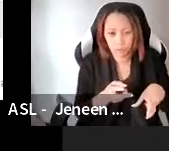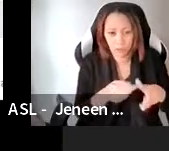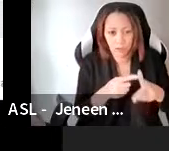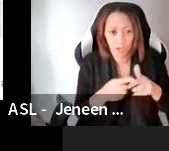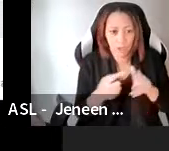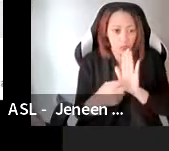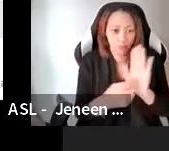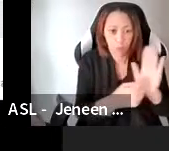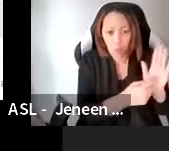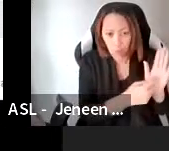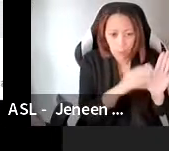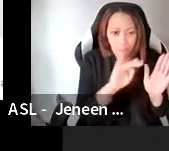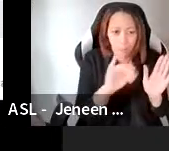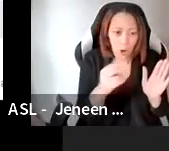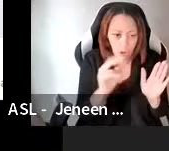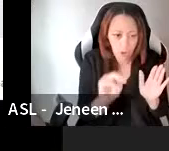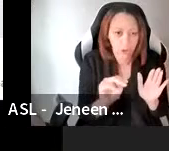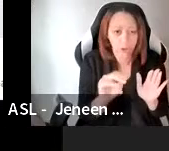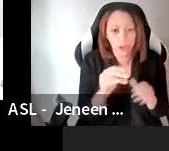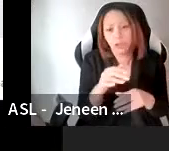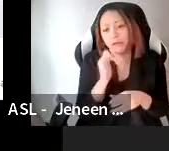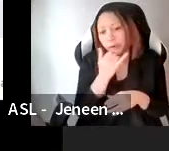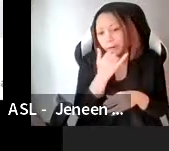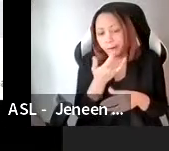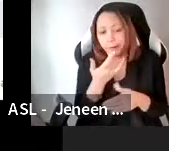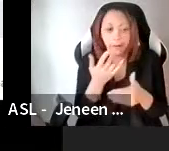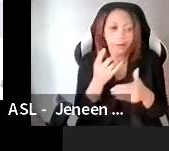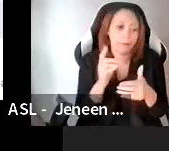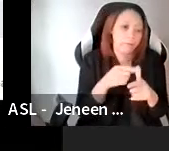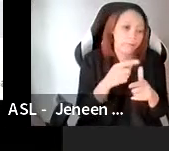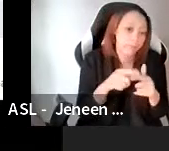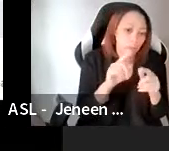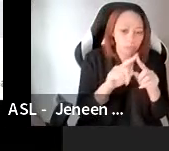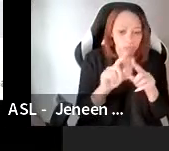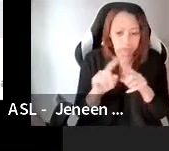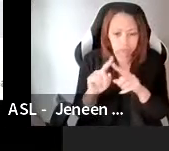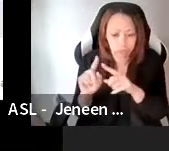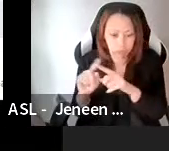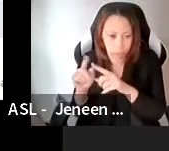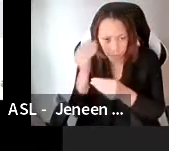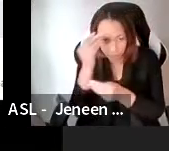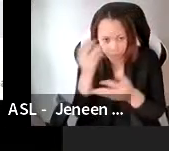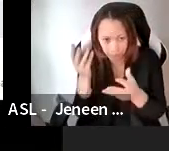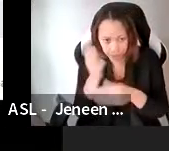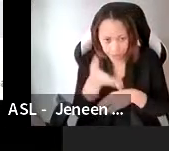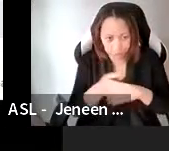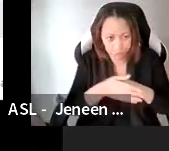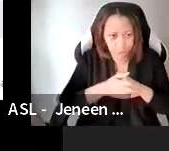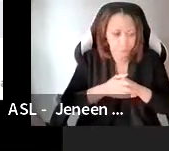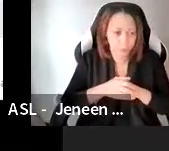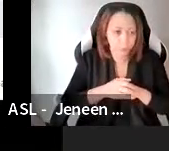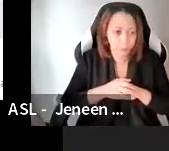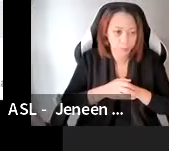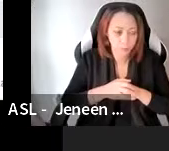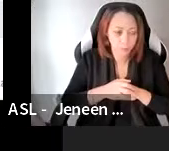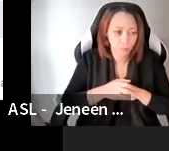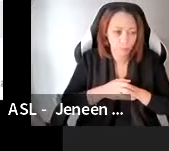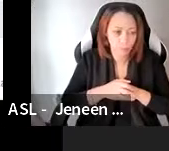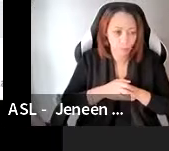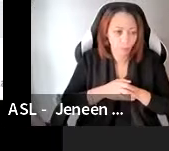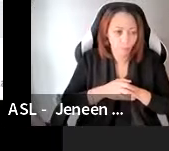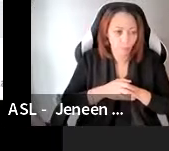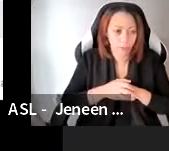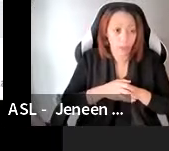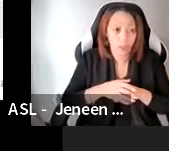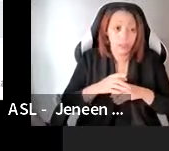you the margin of error and coefficient of variation for the data for more information on that topic. So this